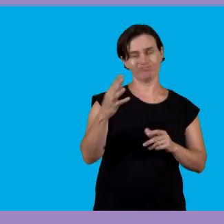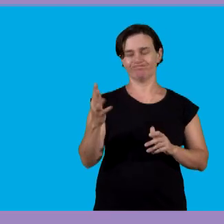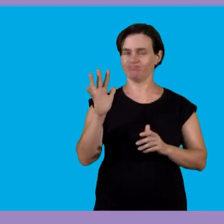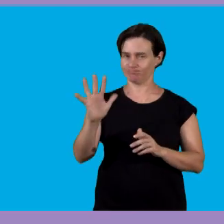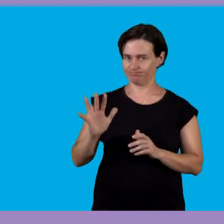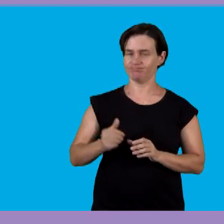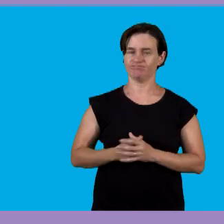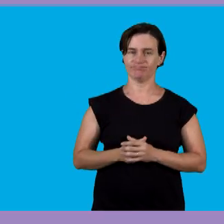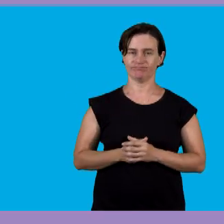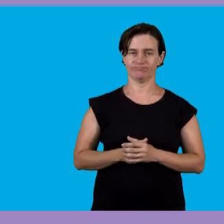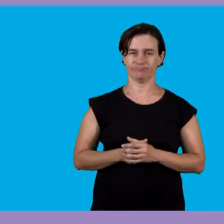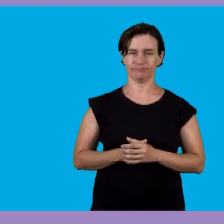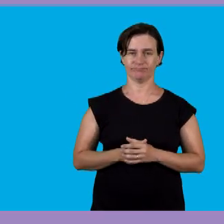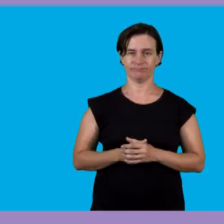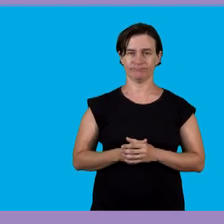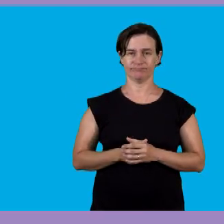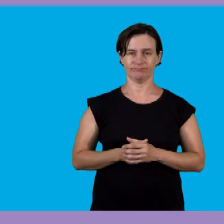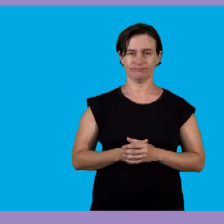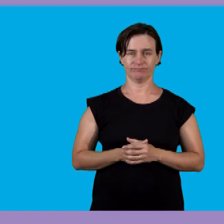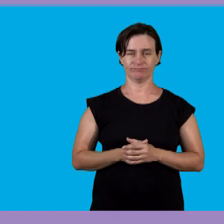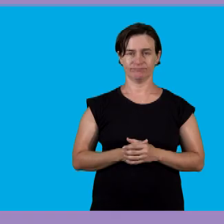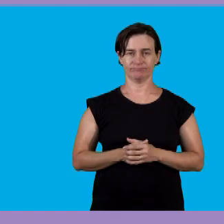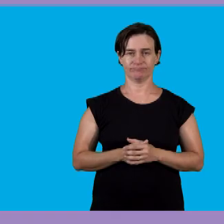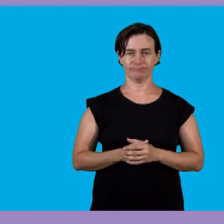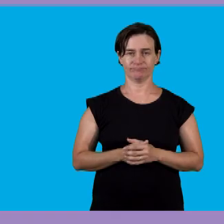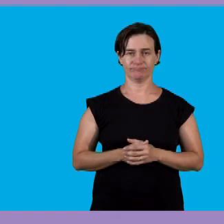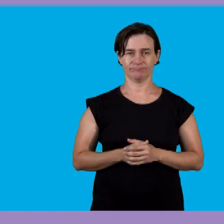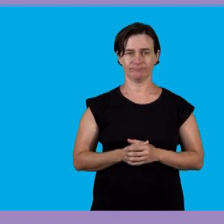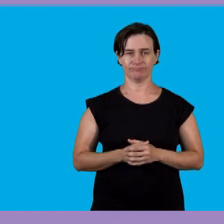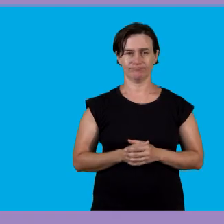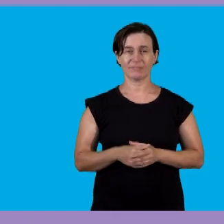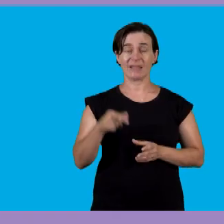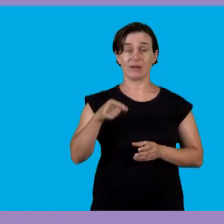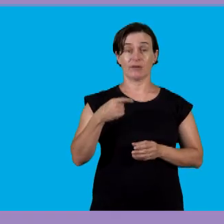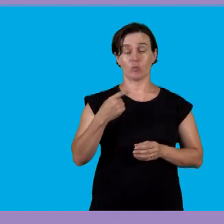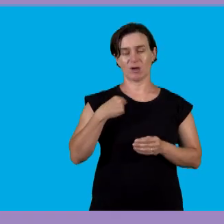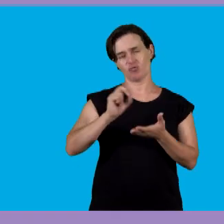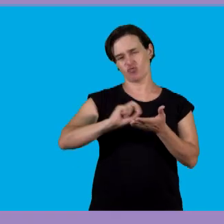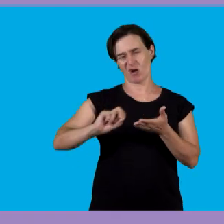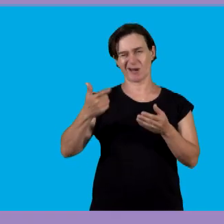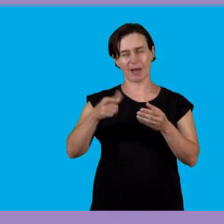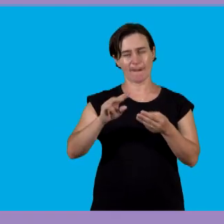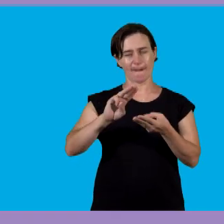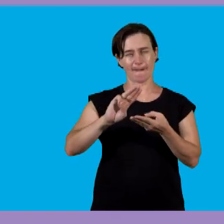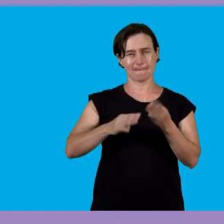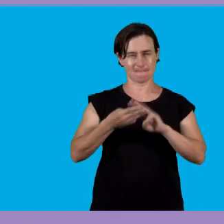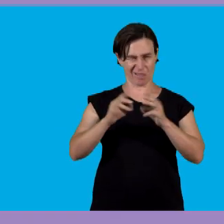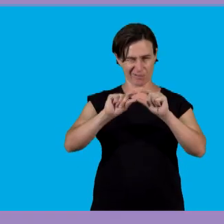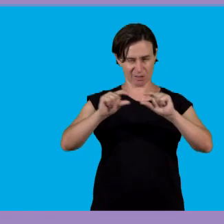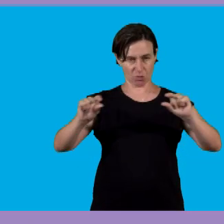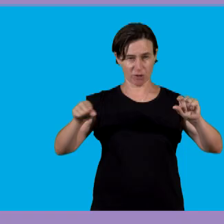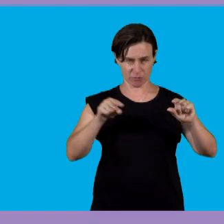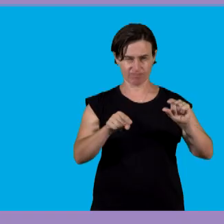1, that is going to give us a 5. And what would the equation look like for this? So we know that the output